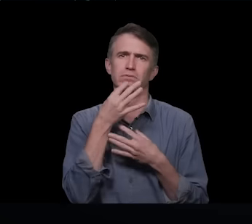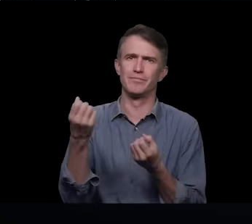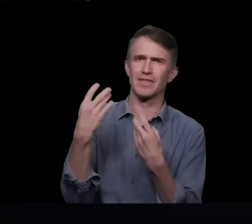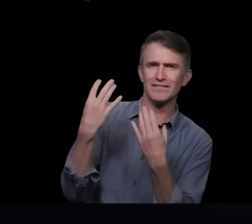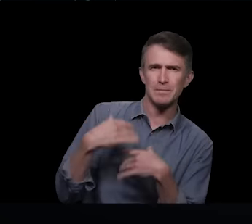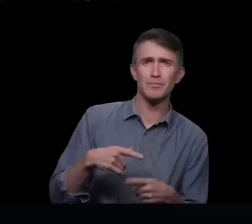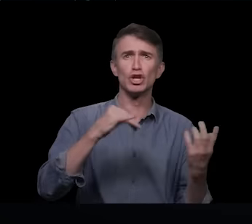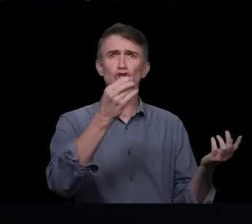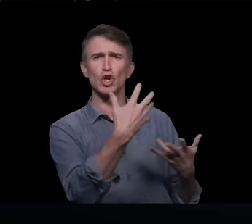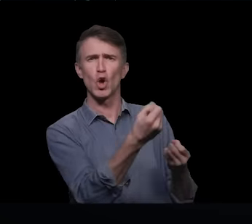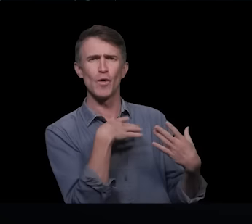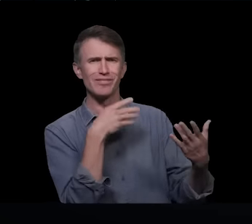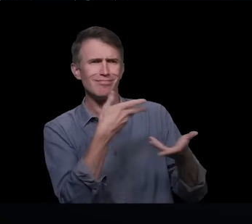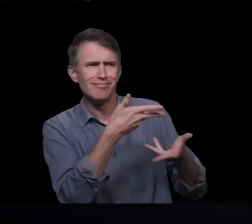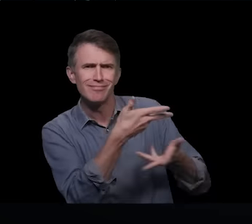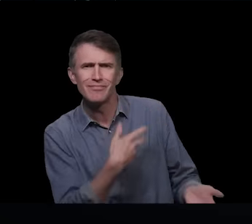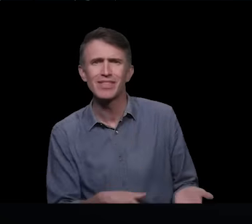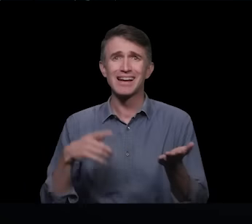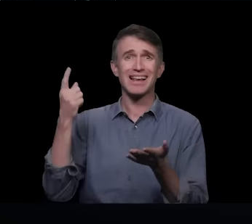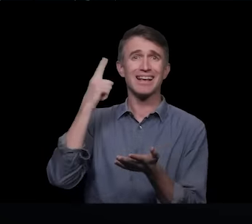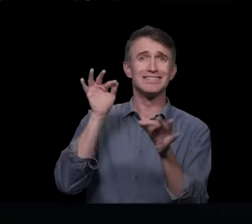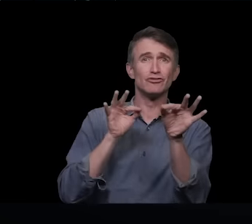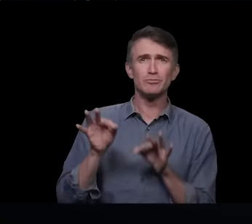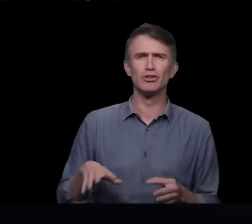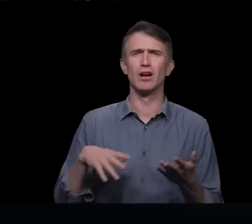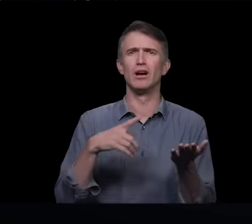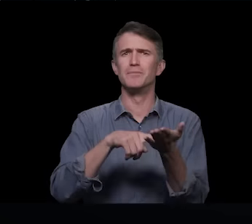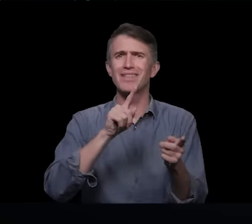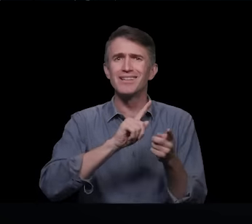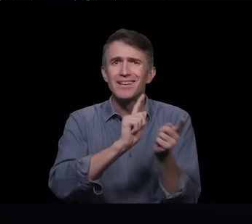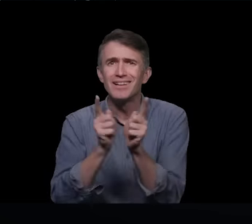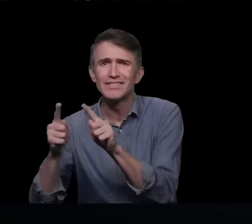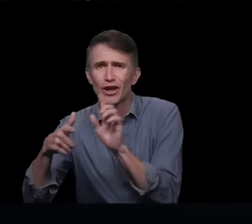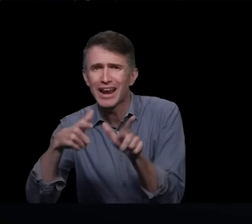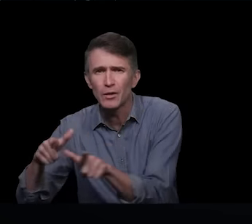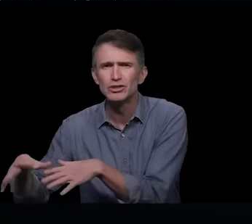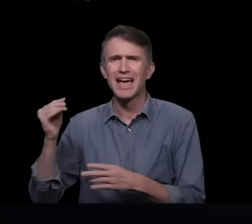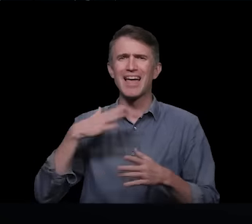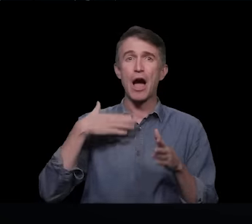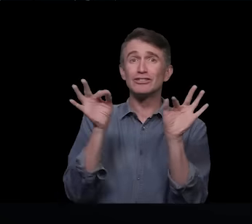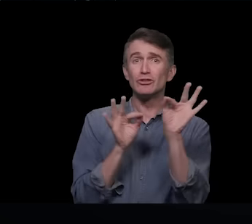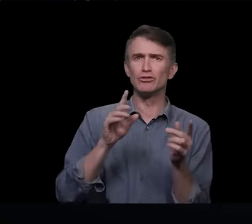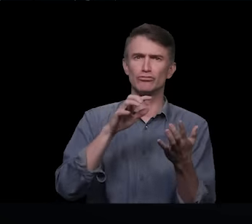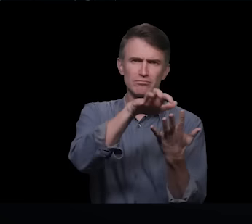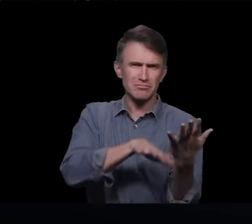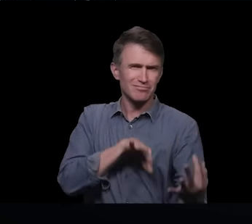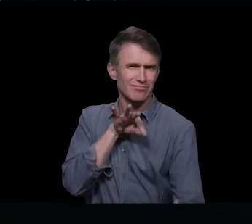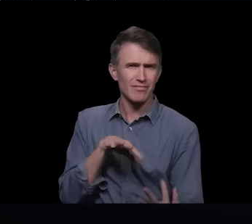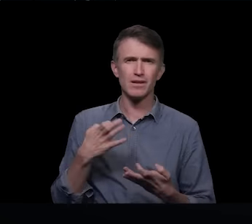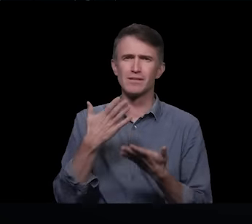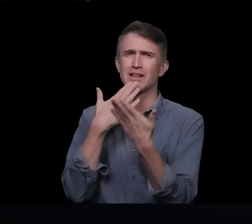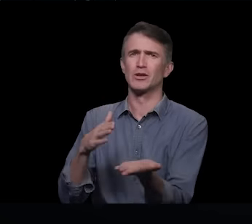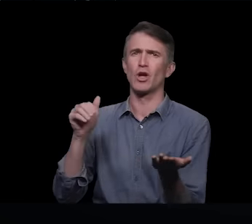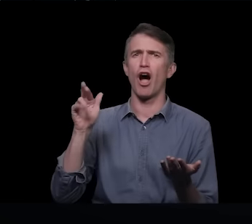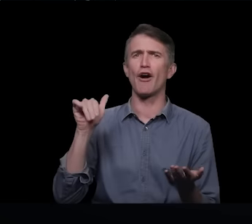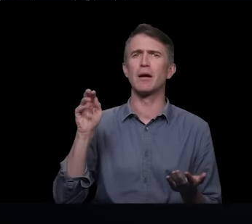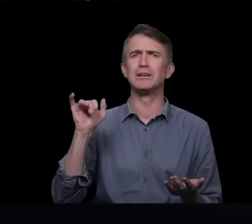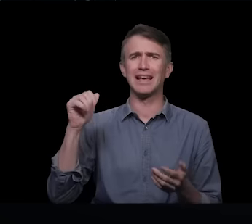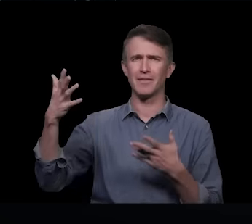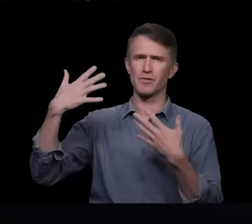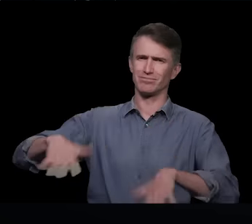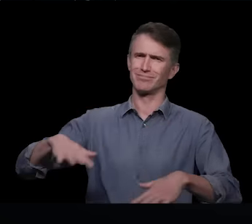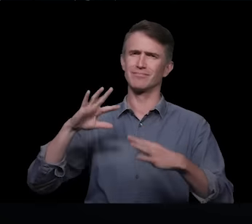track. Joe Streche gave invaluable feedback on the AD script. Haben Gurma made sure that our descriptive transcript was perfect. And the brilliant